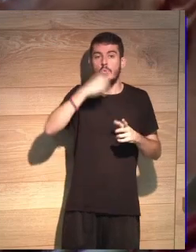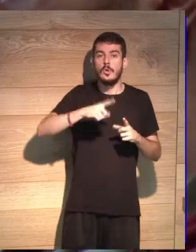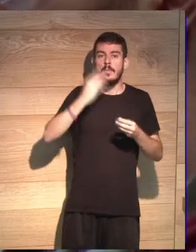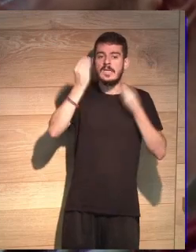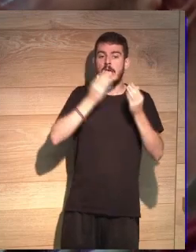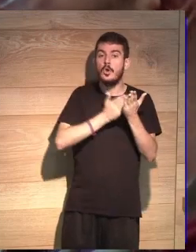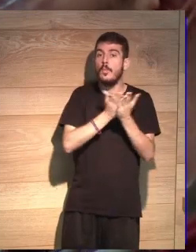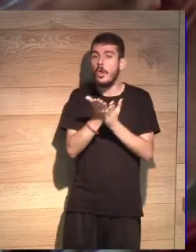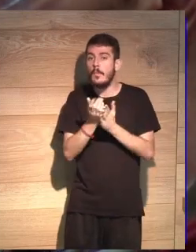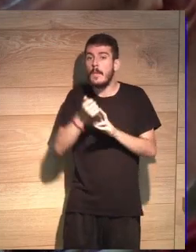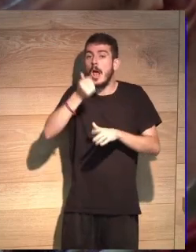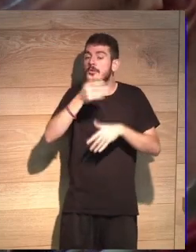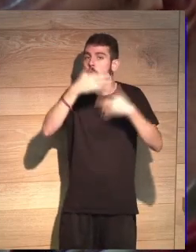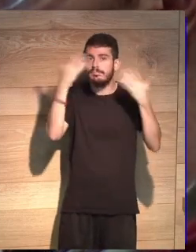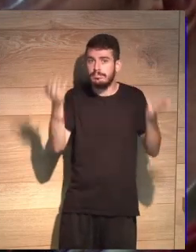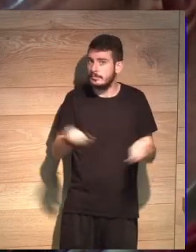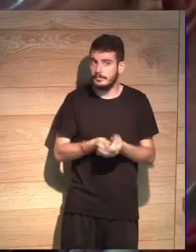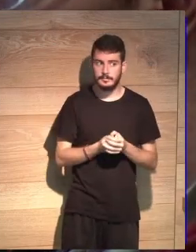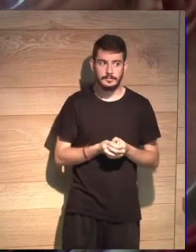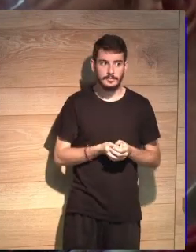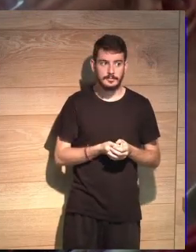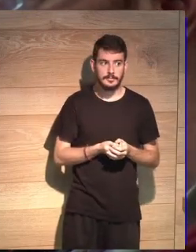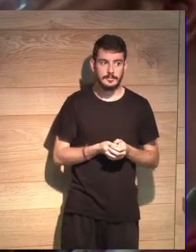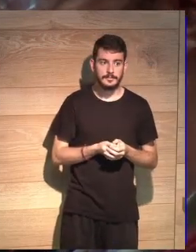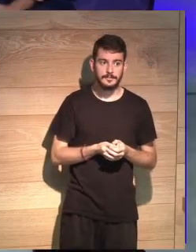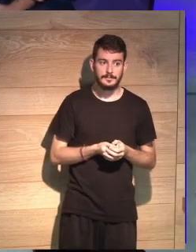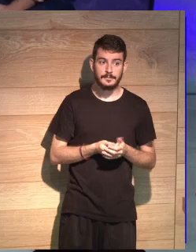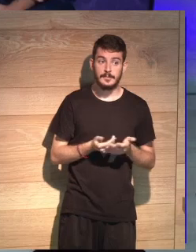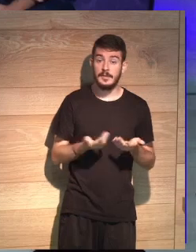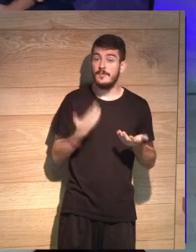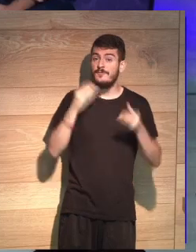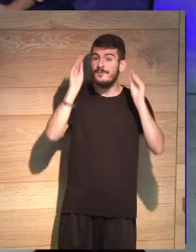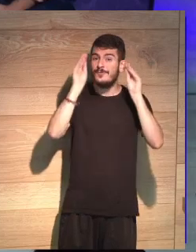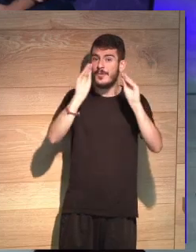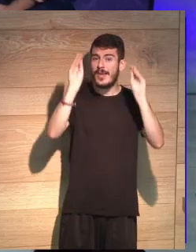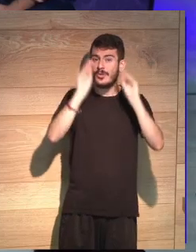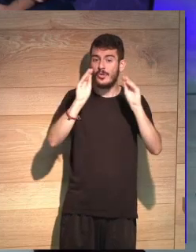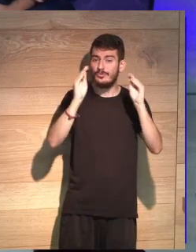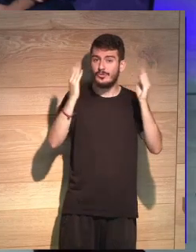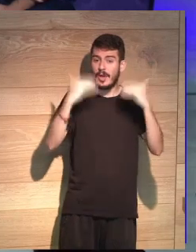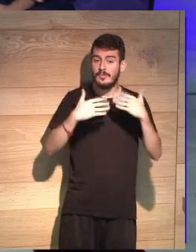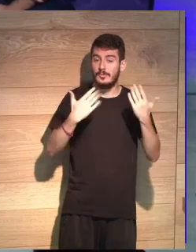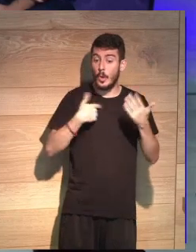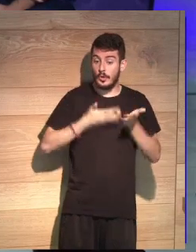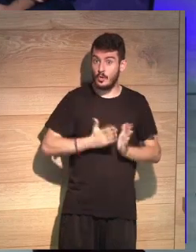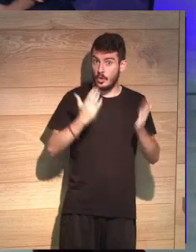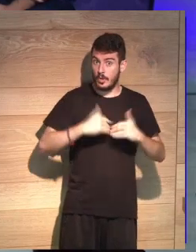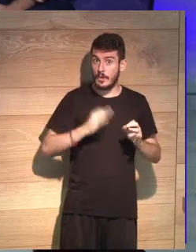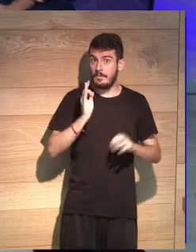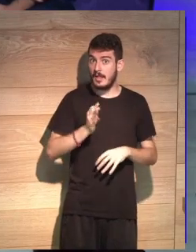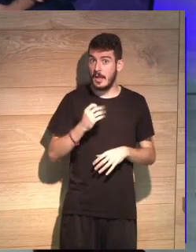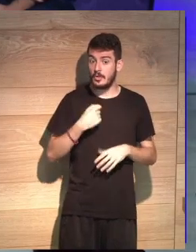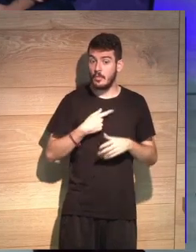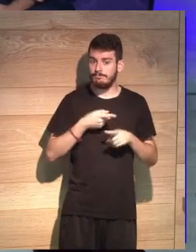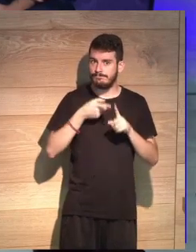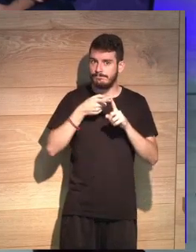that they can have an idea of what their children are facing in video gaming. Well, I have no